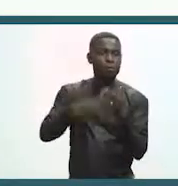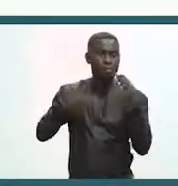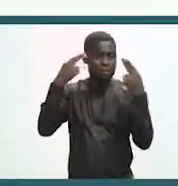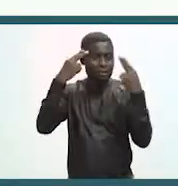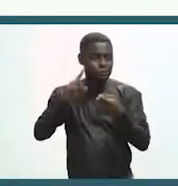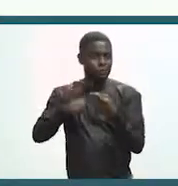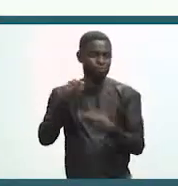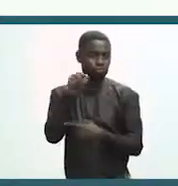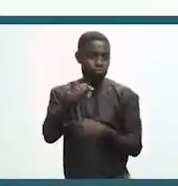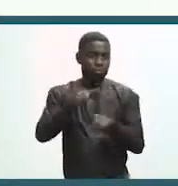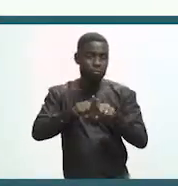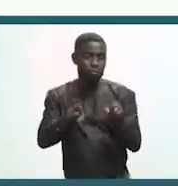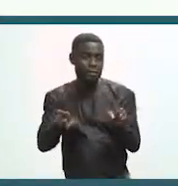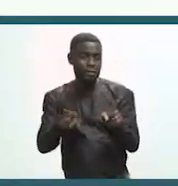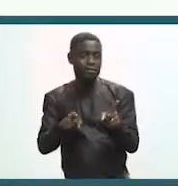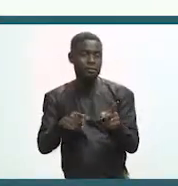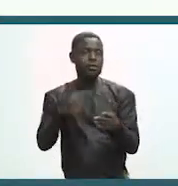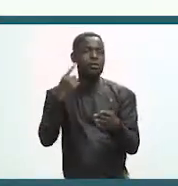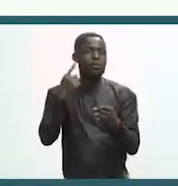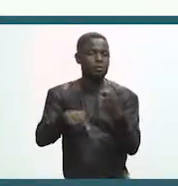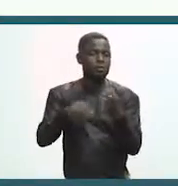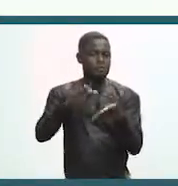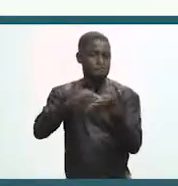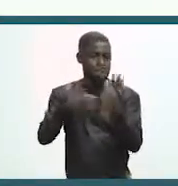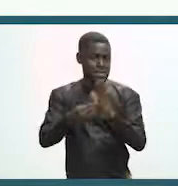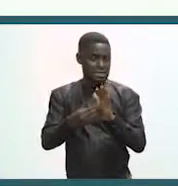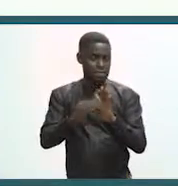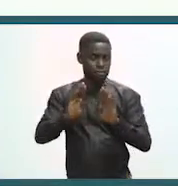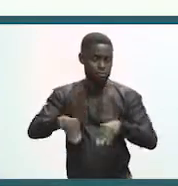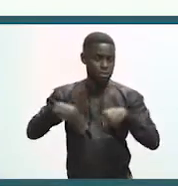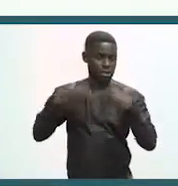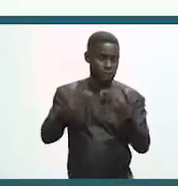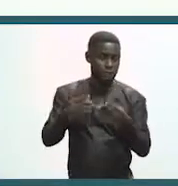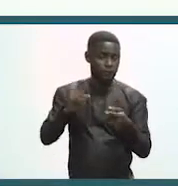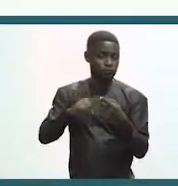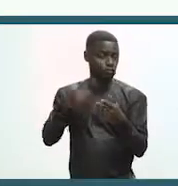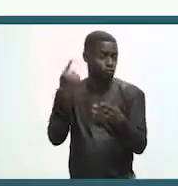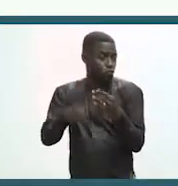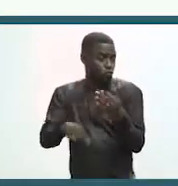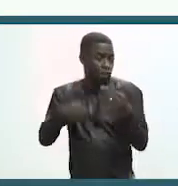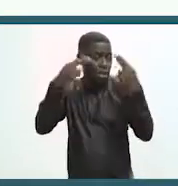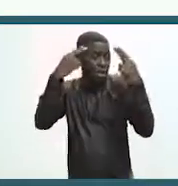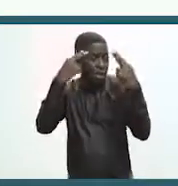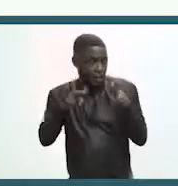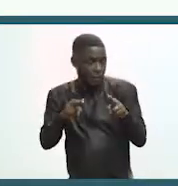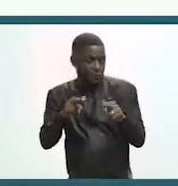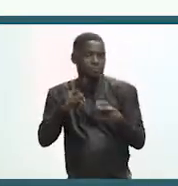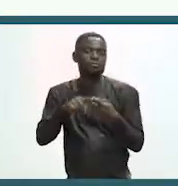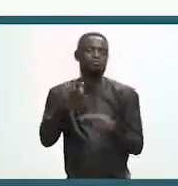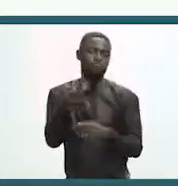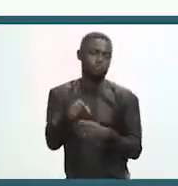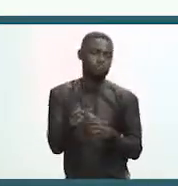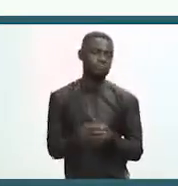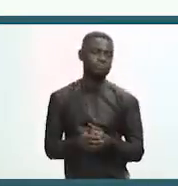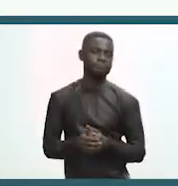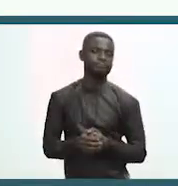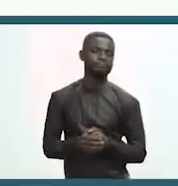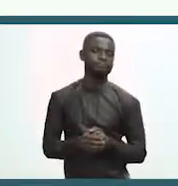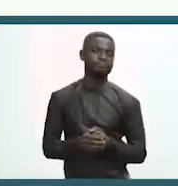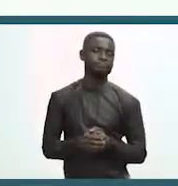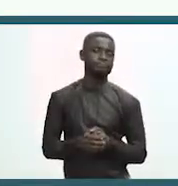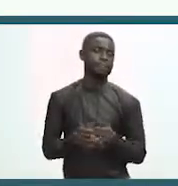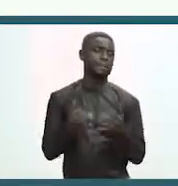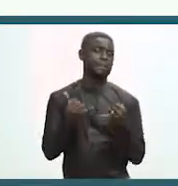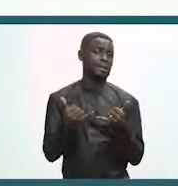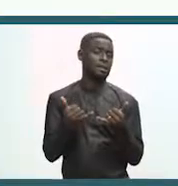you, but rather the meaning you give to what happens to you.